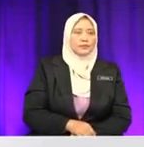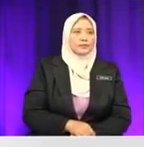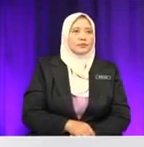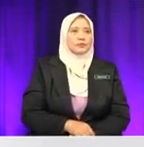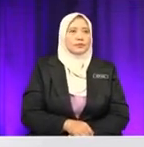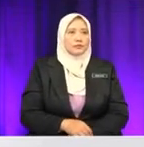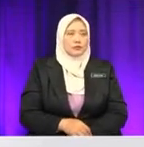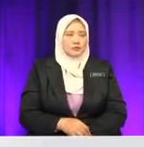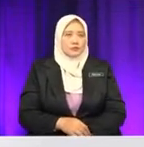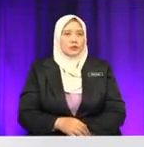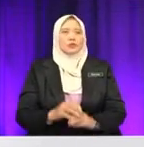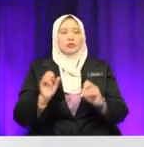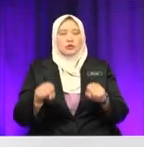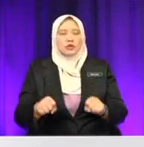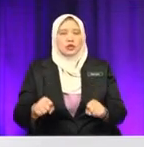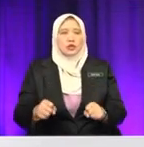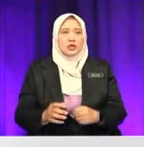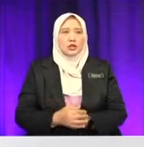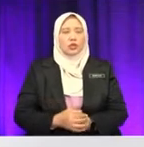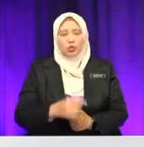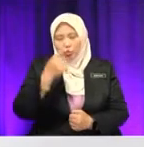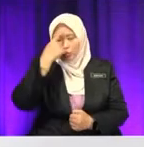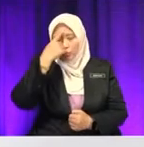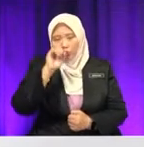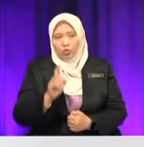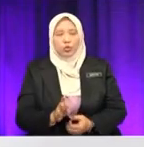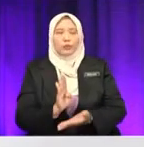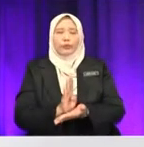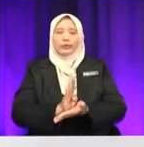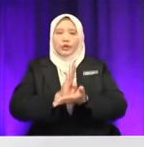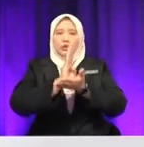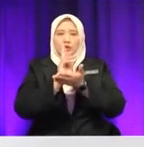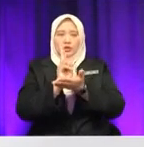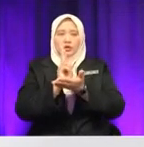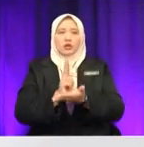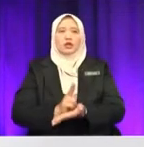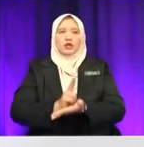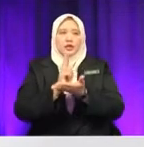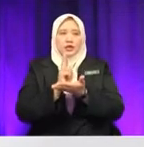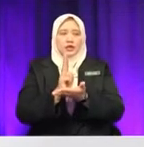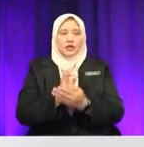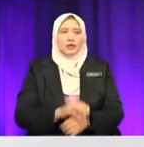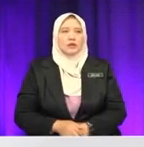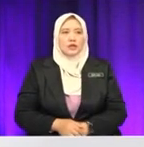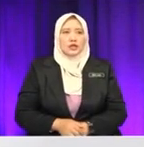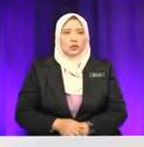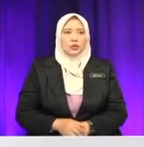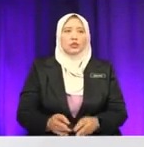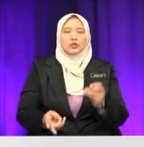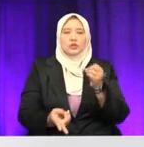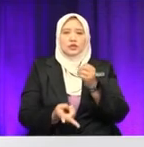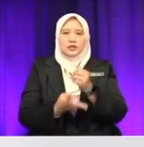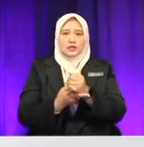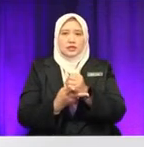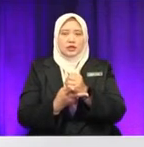is it helps save time. Short and precise, one sentence, still good. All right, and remember, pupils,